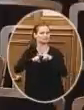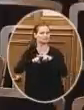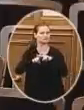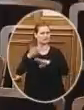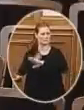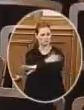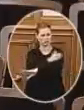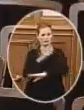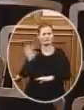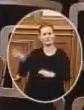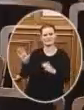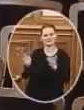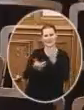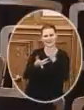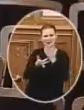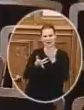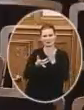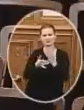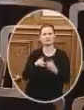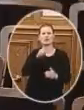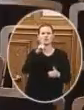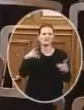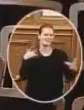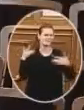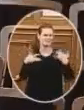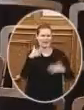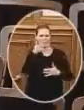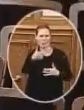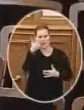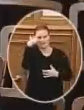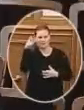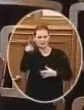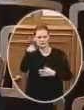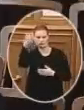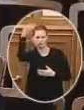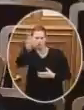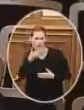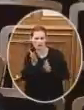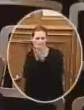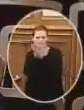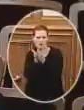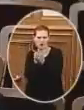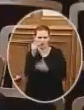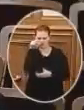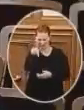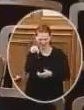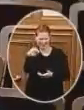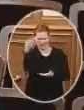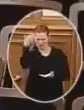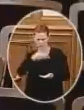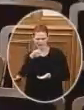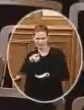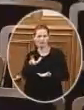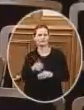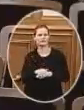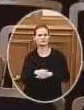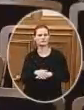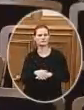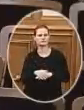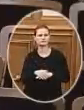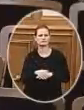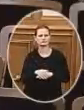might even say more exciting to watch because you're going to be right up front and center with the cameras and all this technology. So the Jumbotron is not